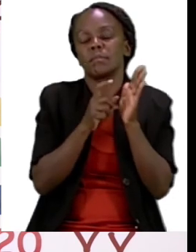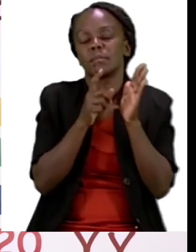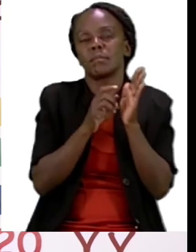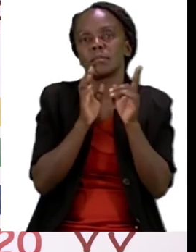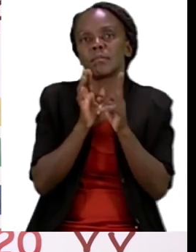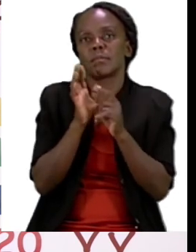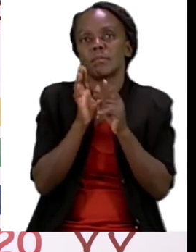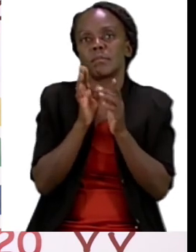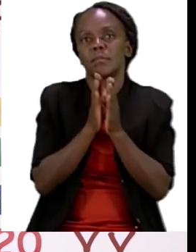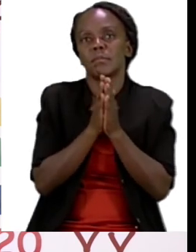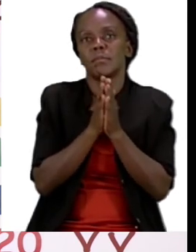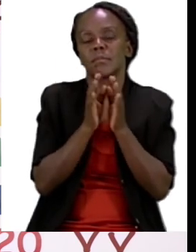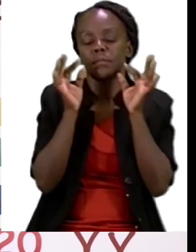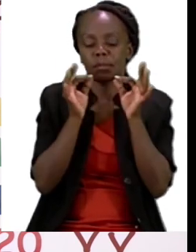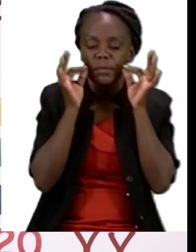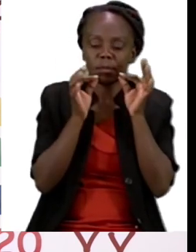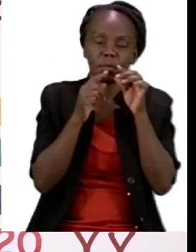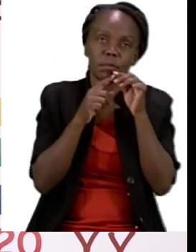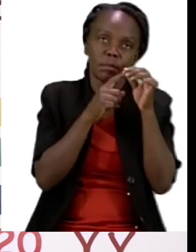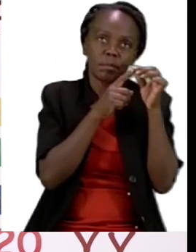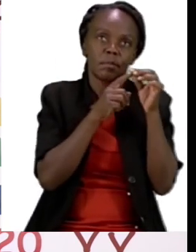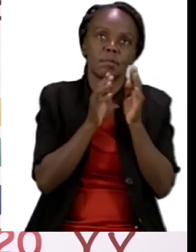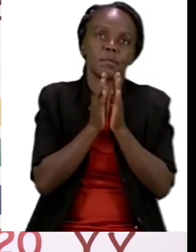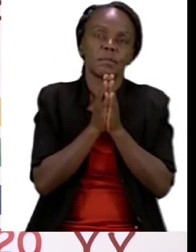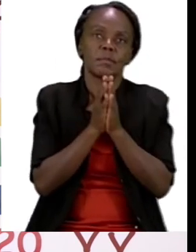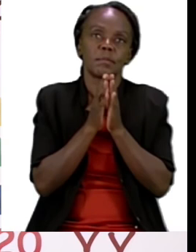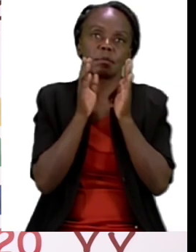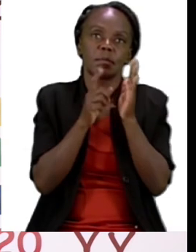sanitizer and sing our special song.